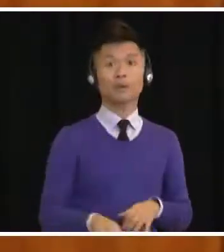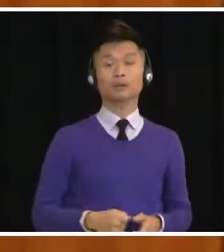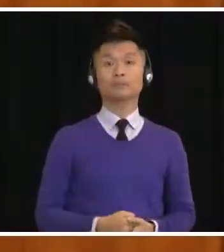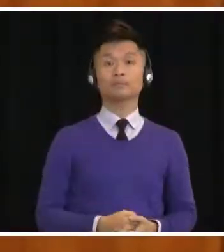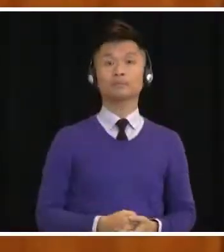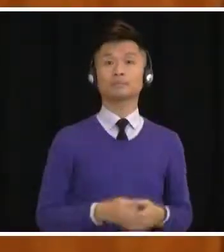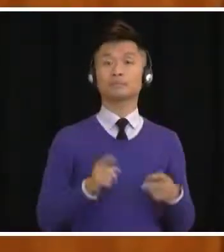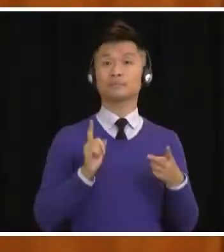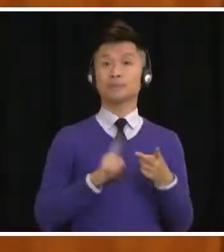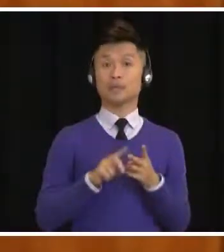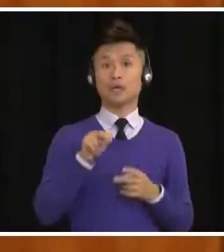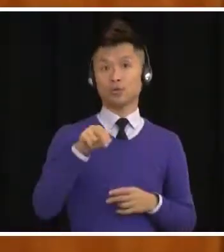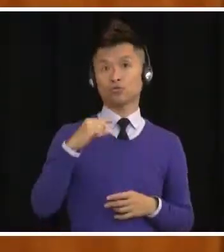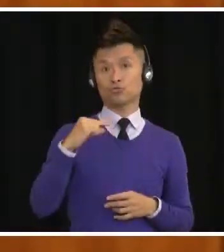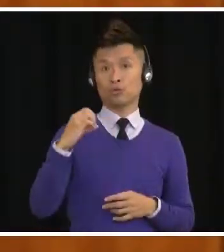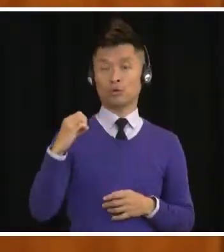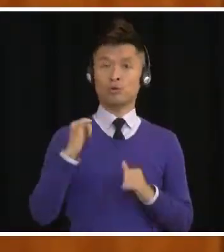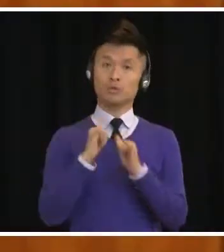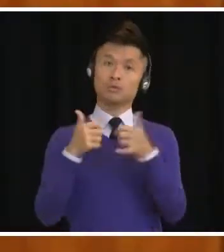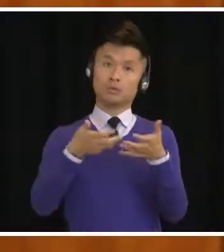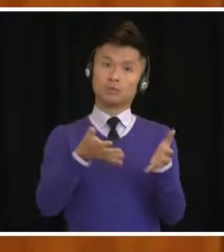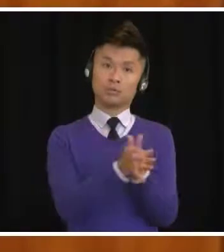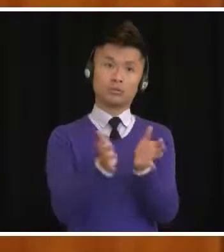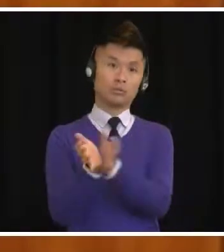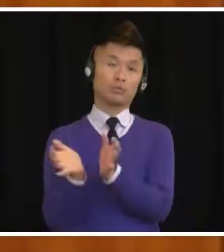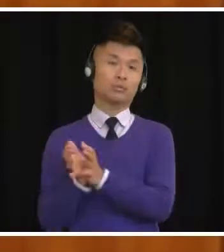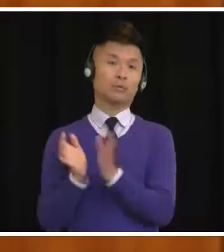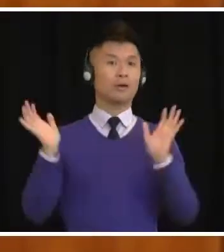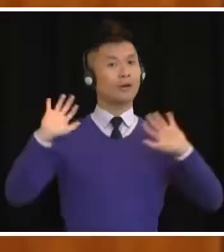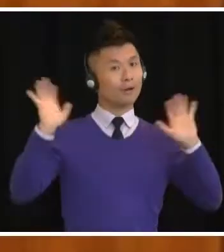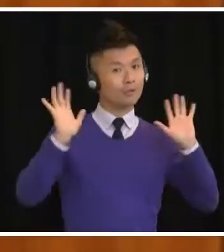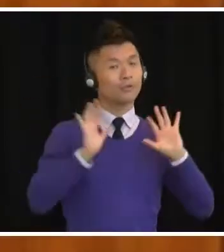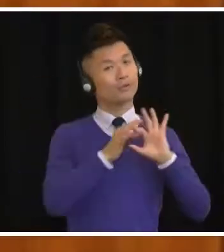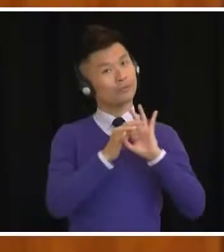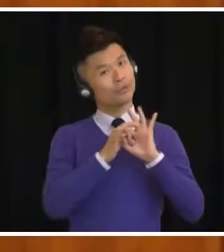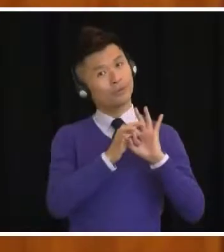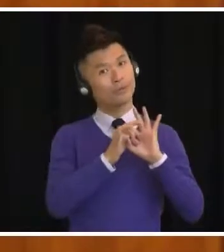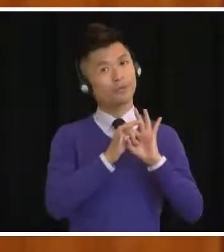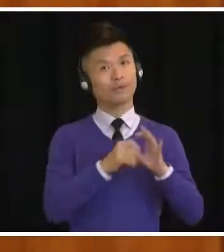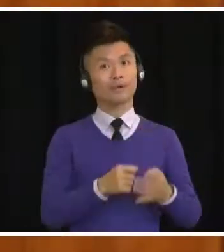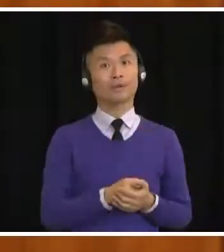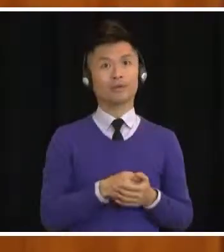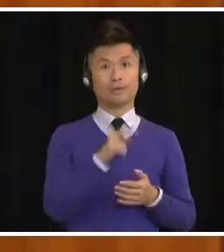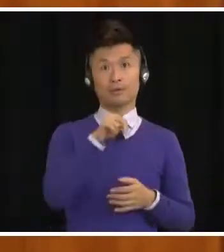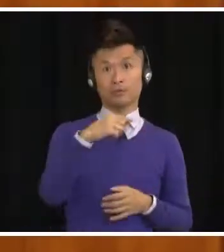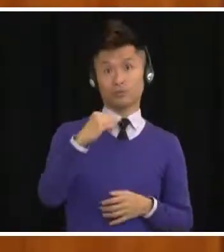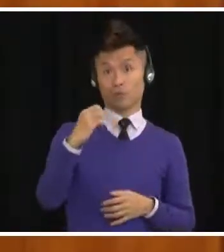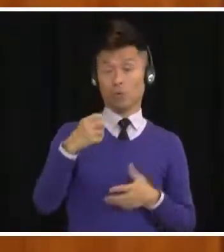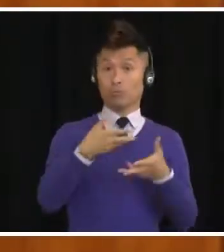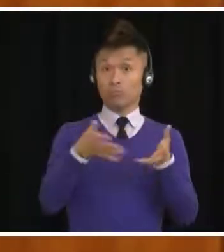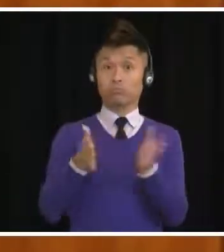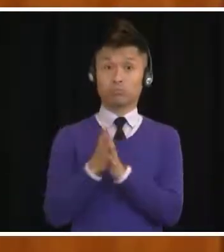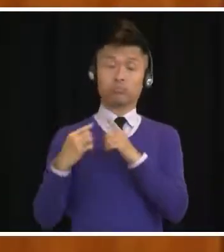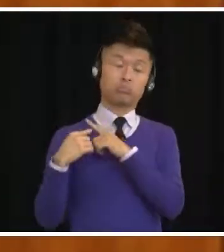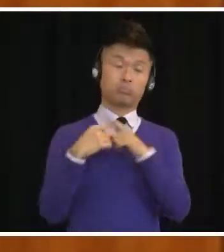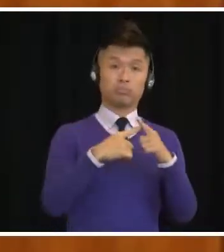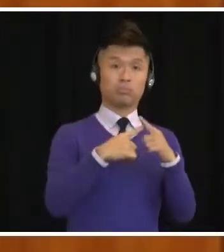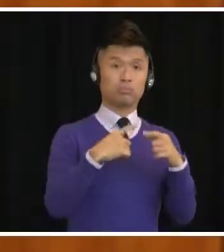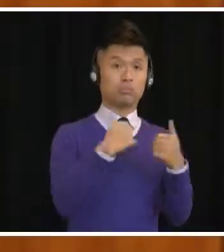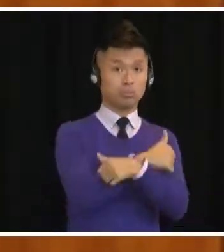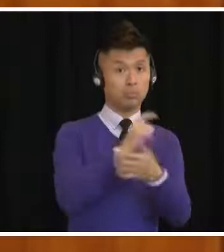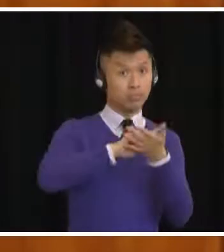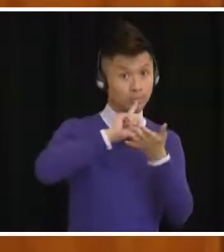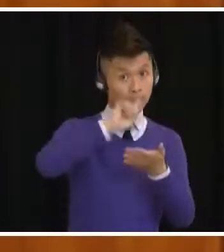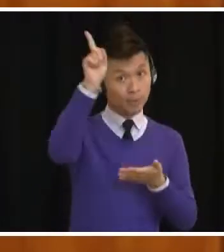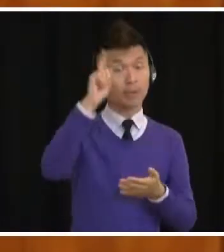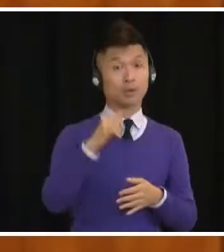can come to the control yuan to file complaints. Or an NGO involved